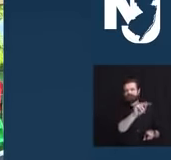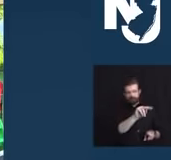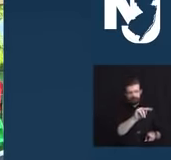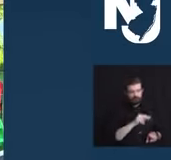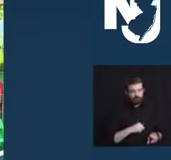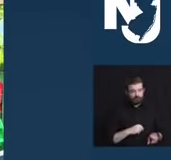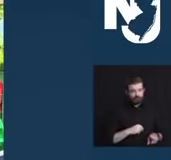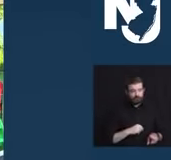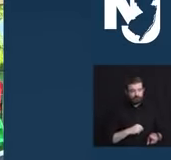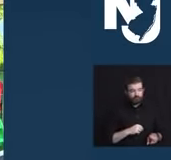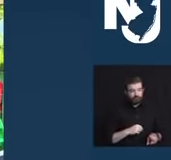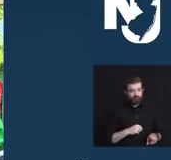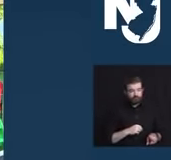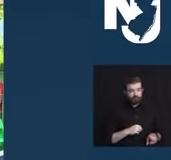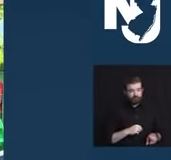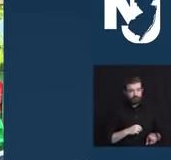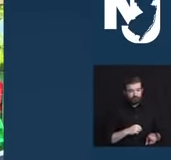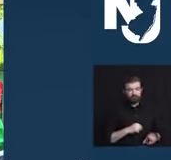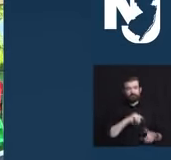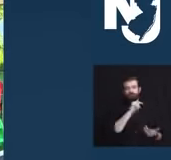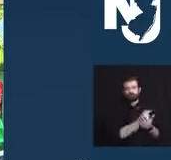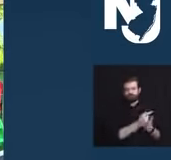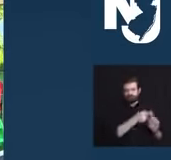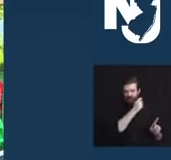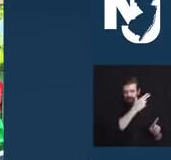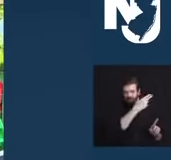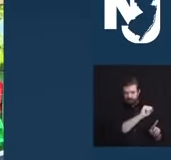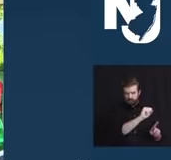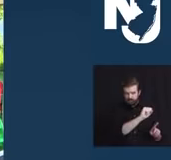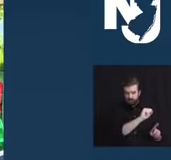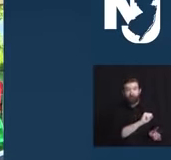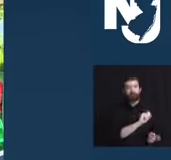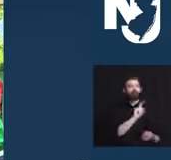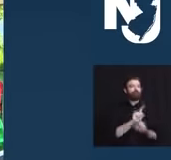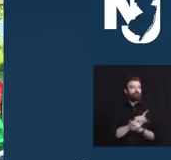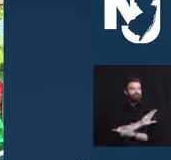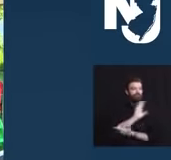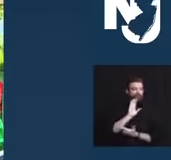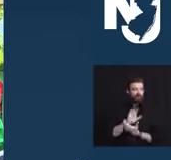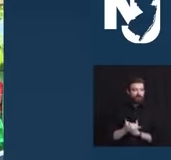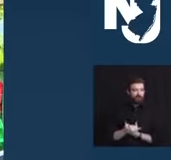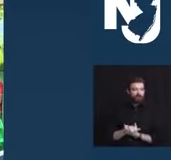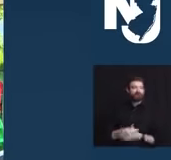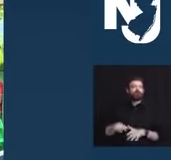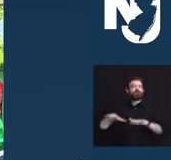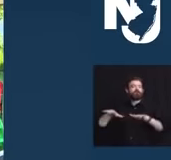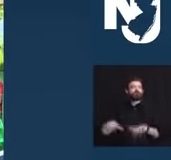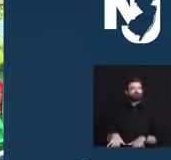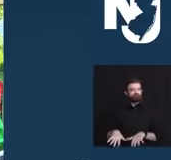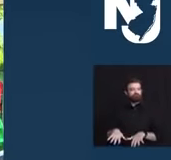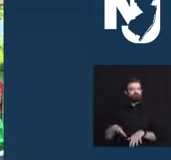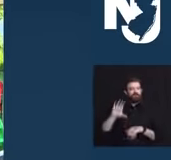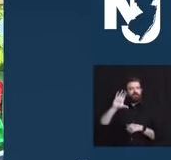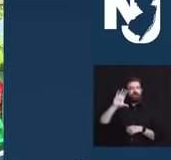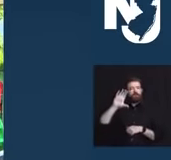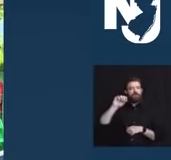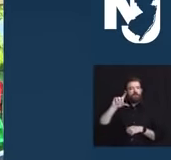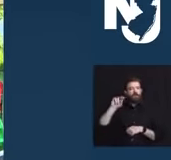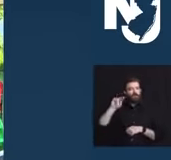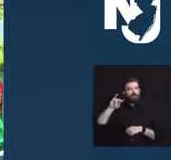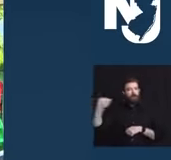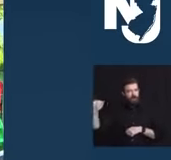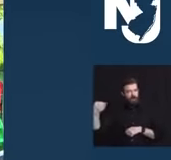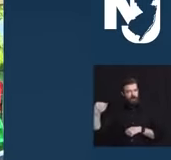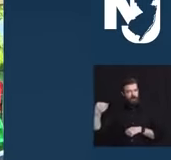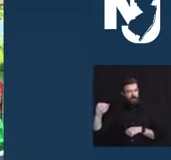living there before settling with his wife in Colonia 25 years ago to raise their family. Vito was an assistant